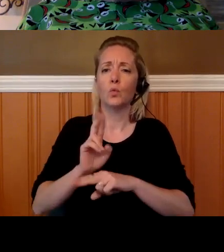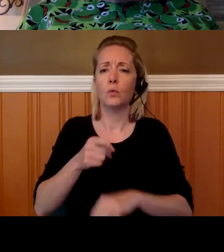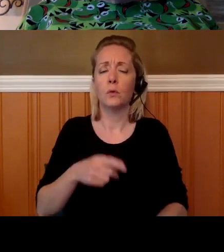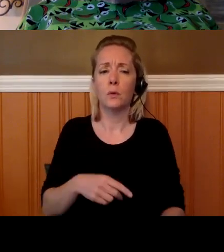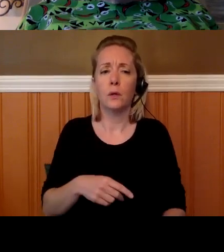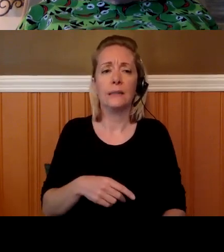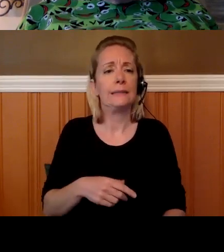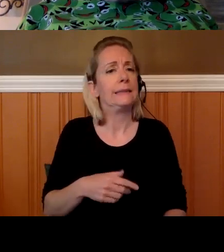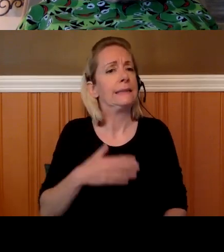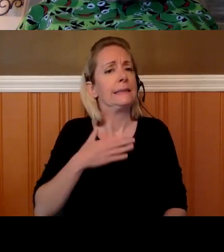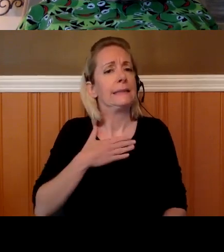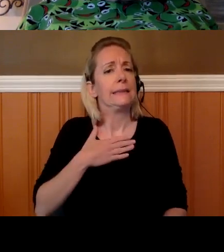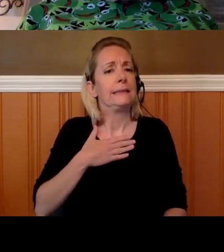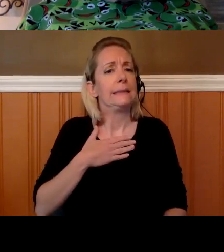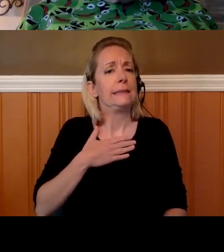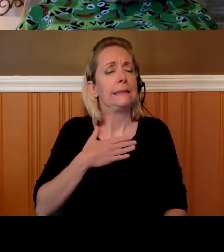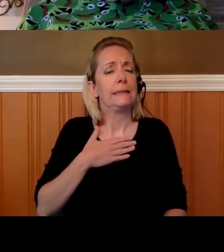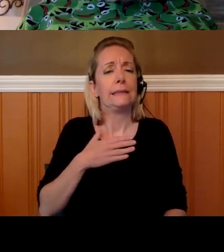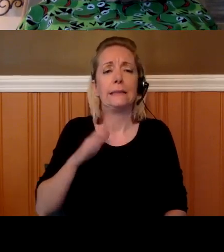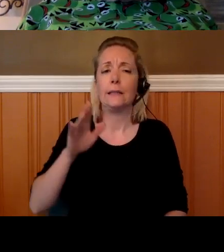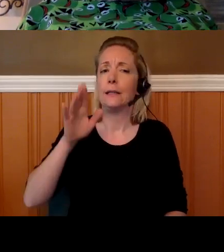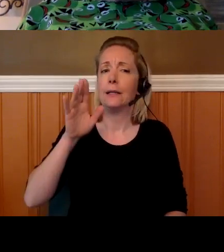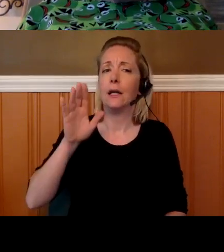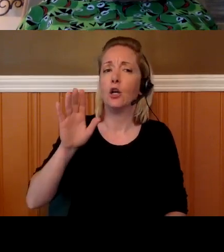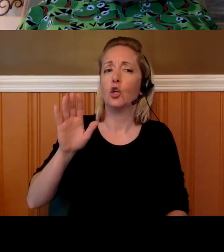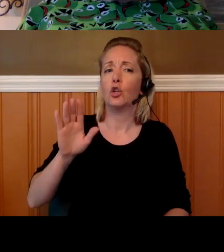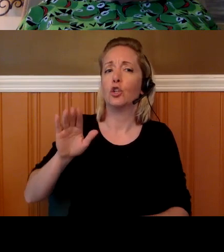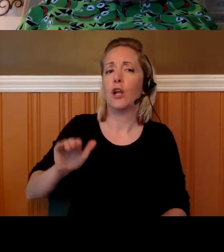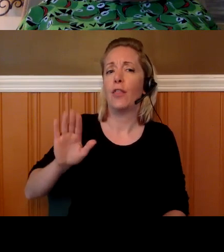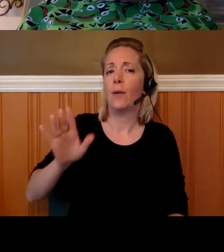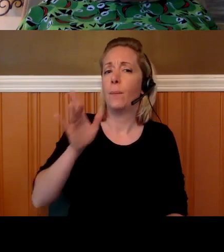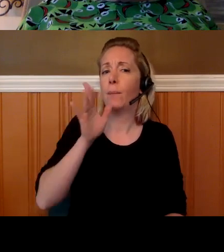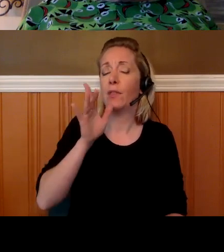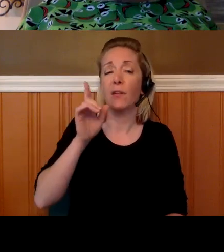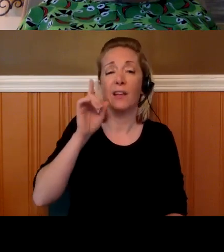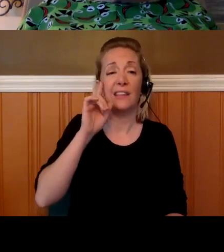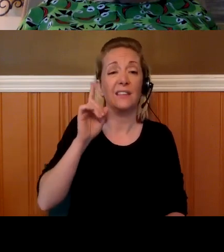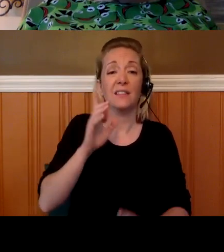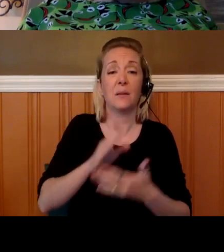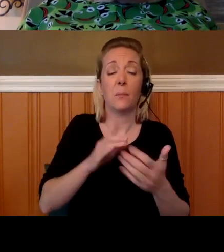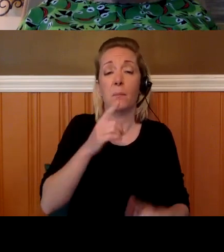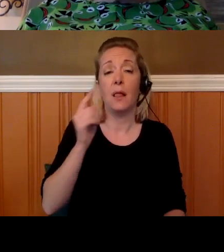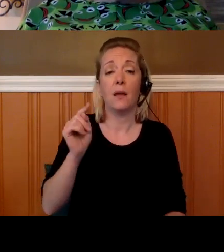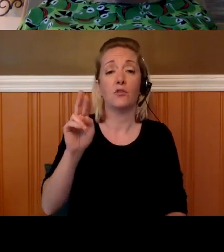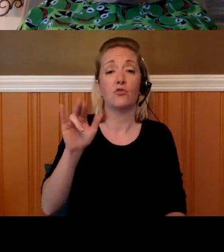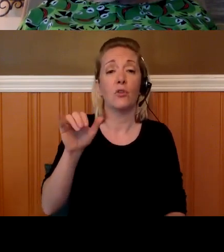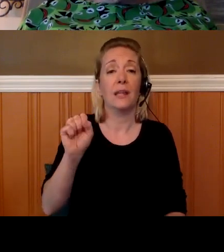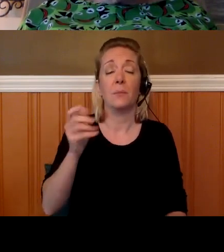I can't tell you, the mother did this, and I think these were just black trays she found at